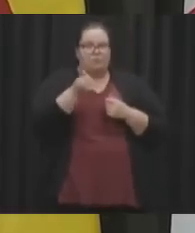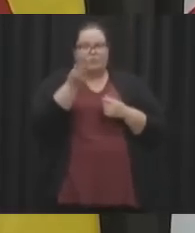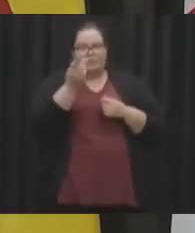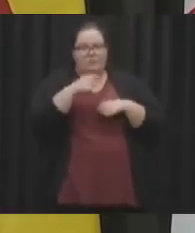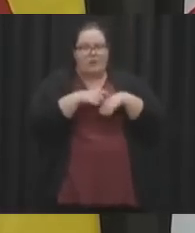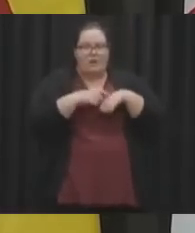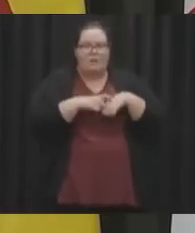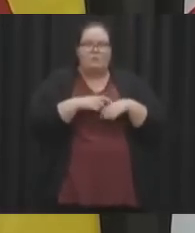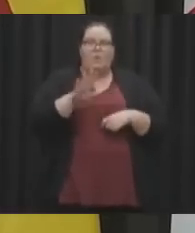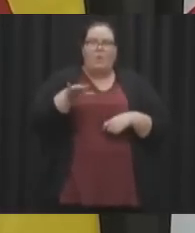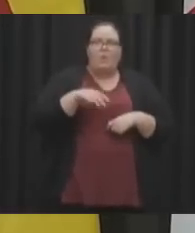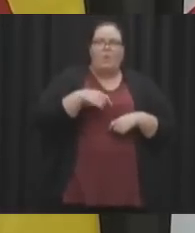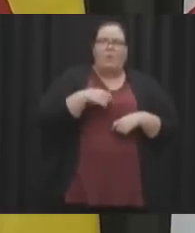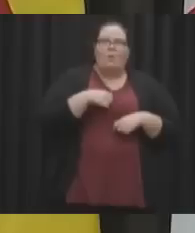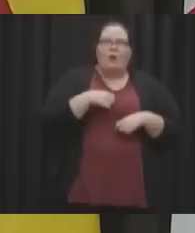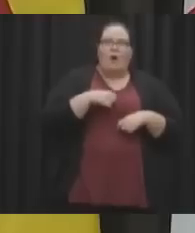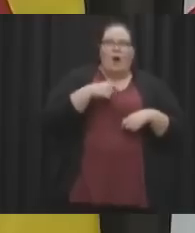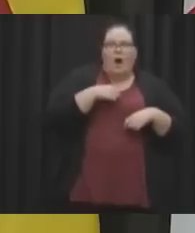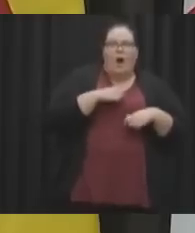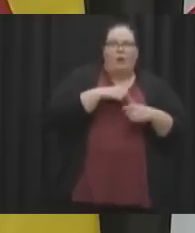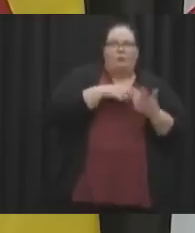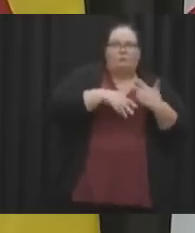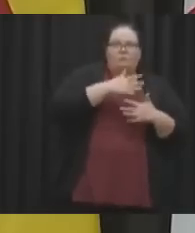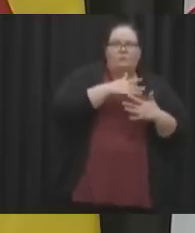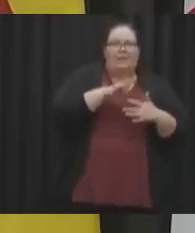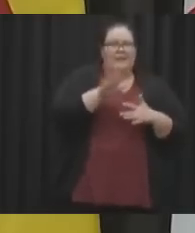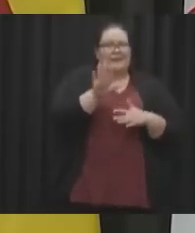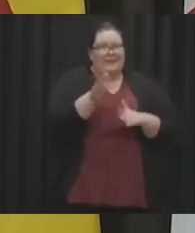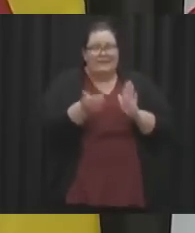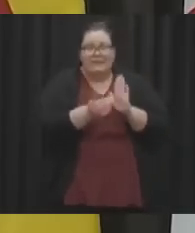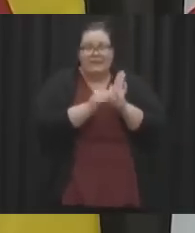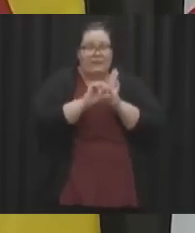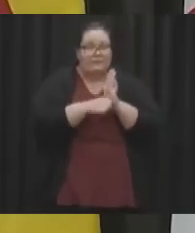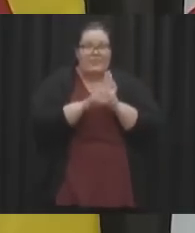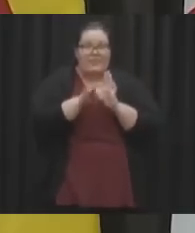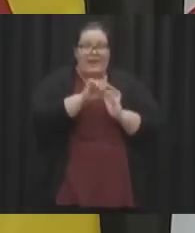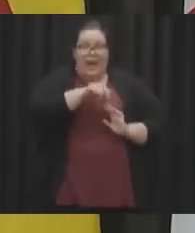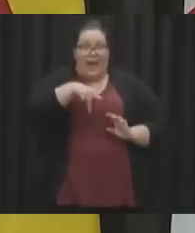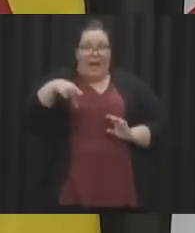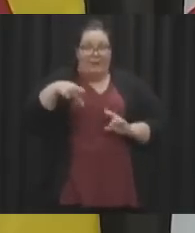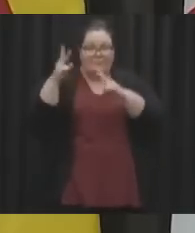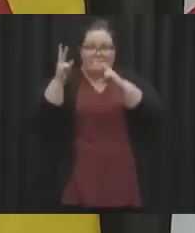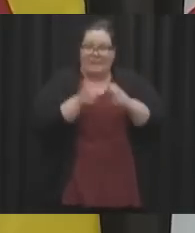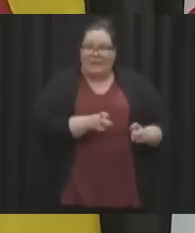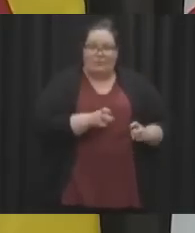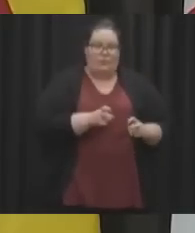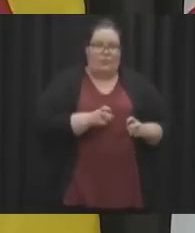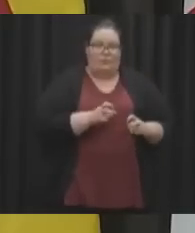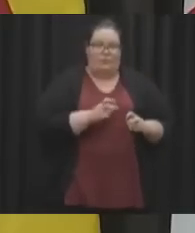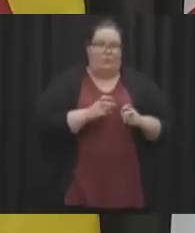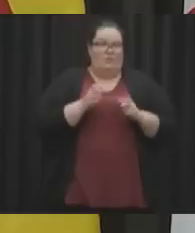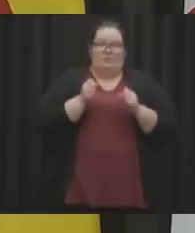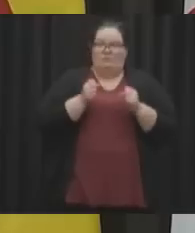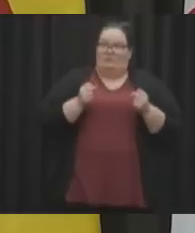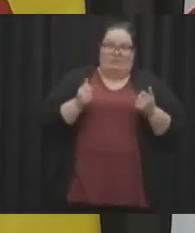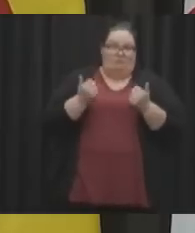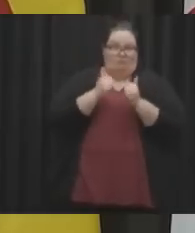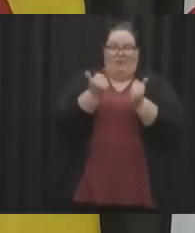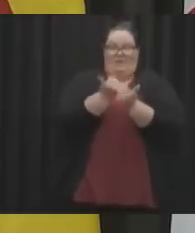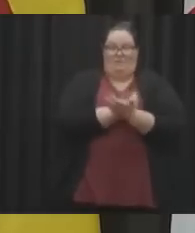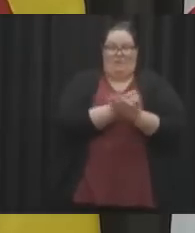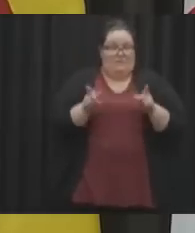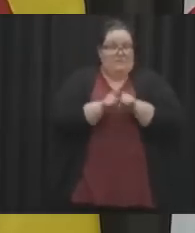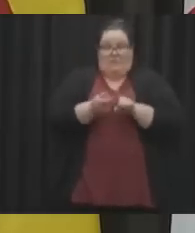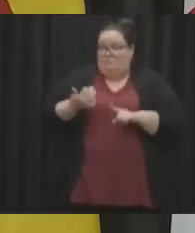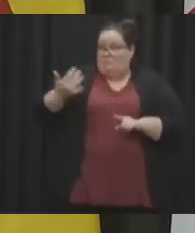And the fewer contacts people have, the easier it is for us to do that contact tracing. So again, to echo what Minister Cardy said about staying